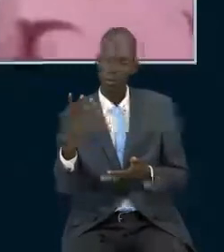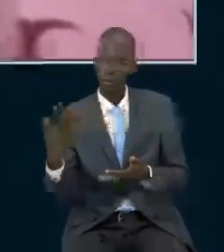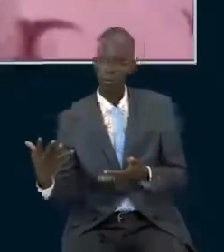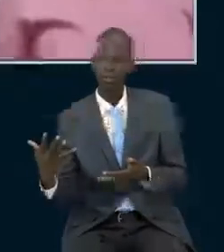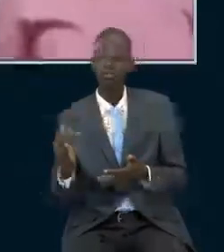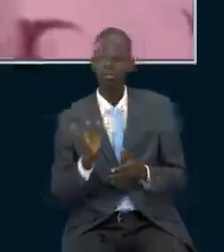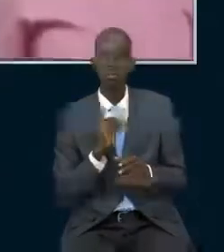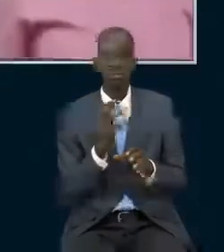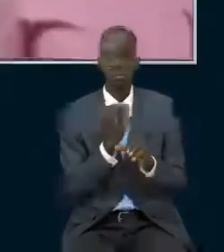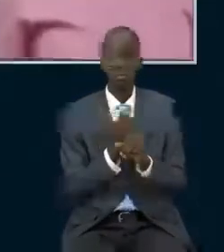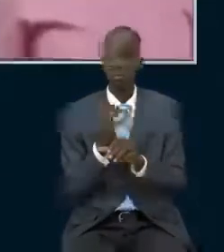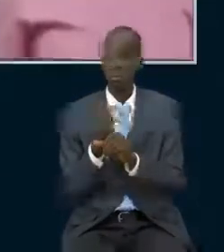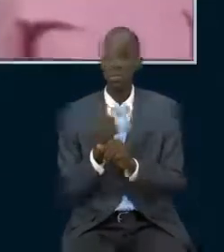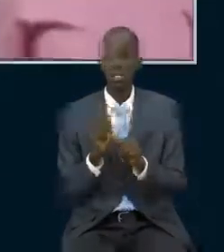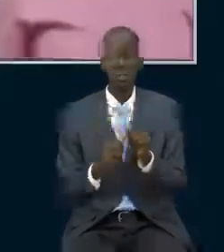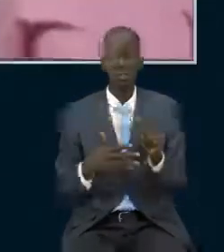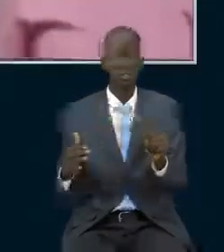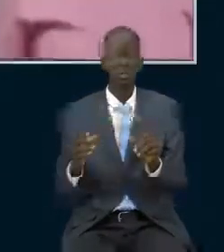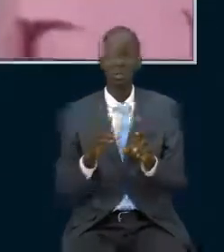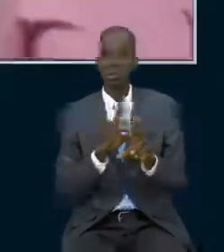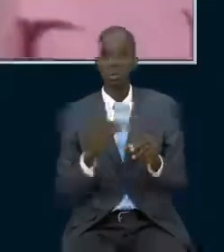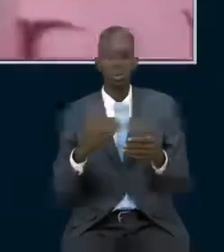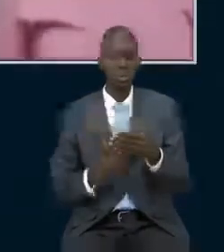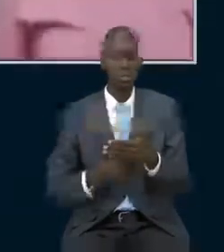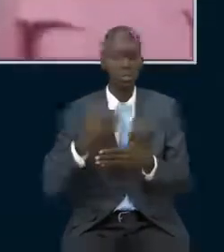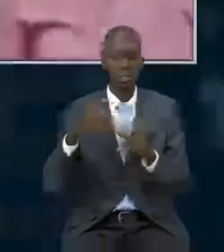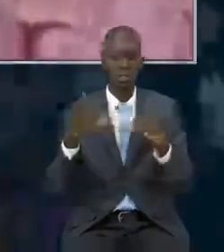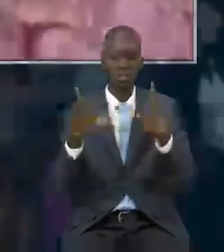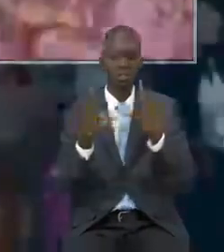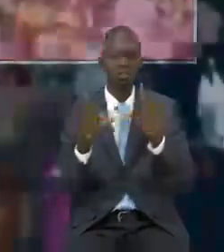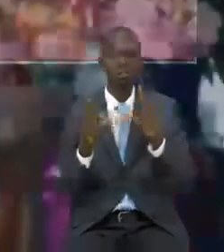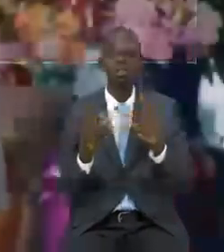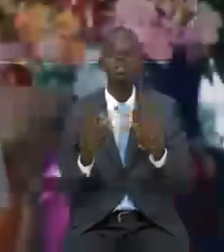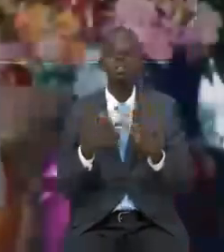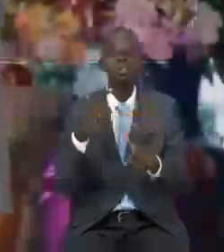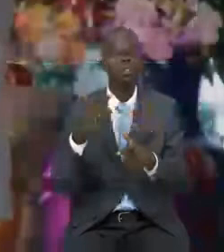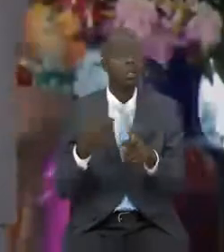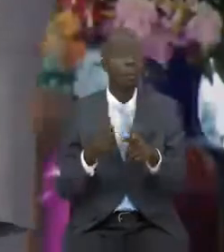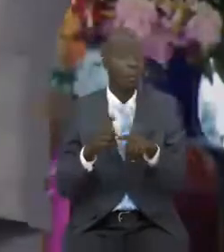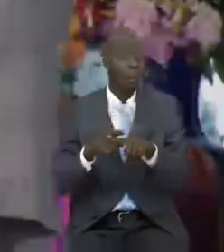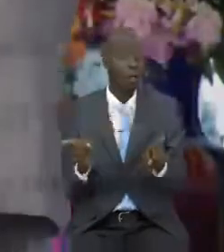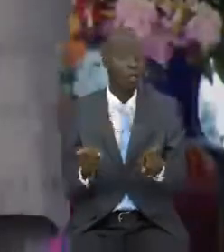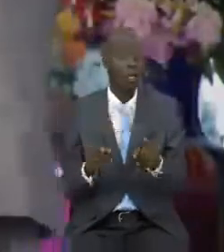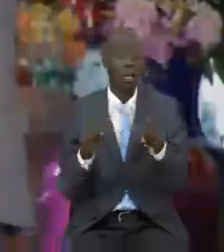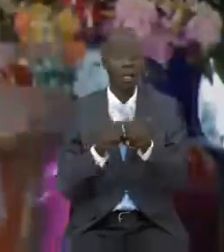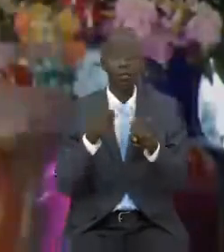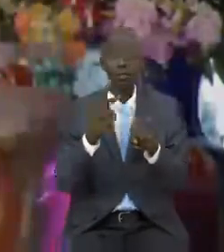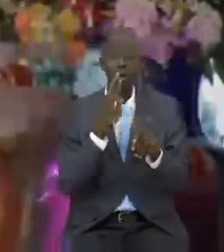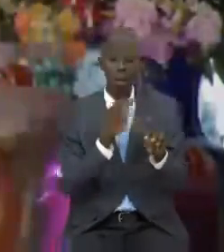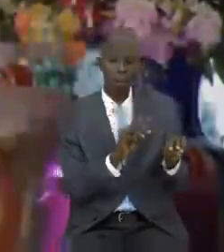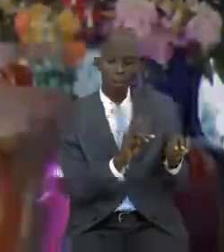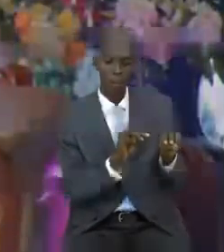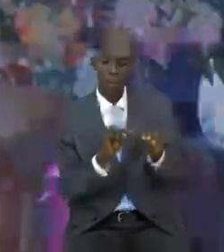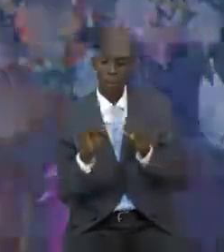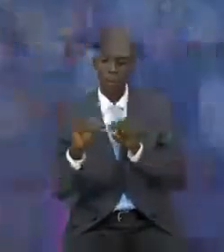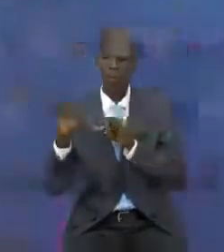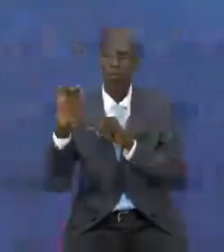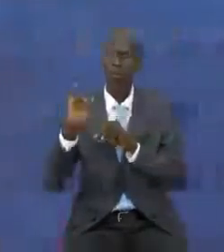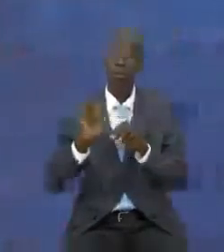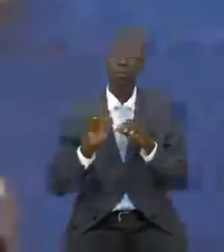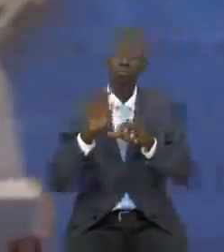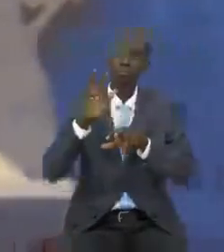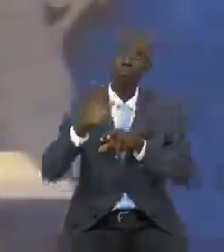everything. No next level. Then there's no exceptional privilege. But as you're moving on and you're climbing up and